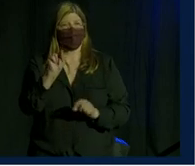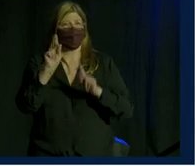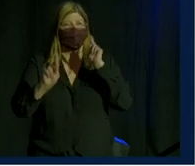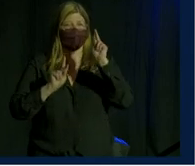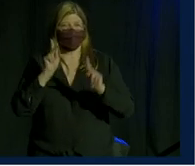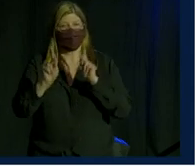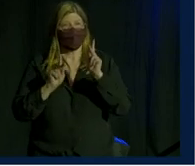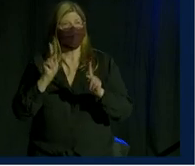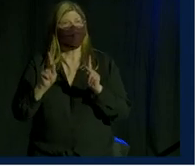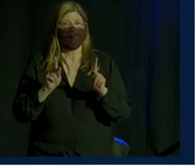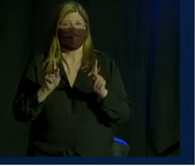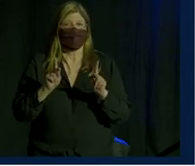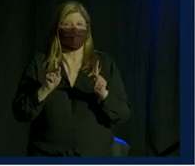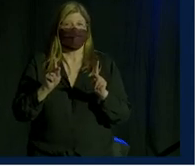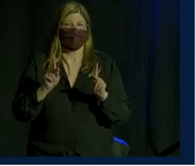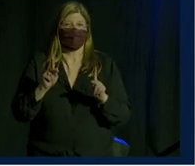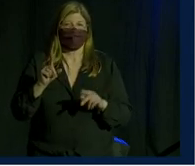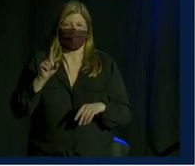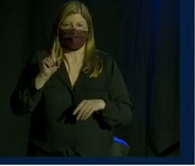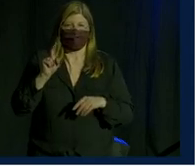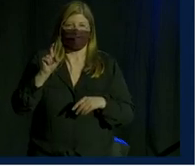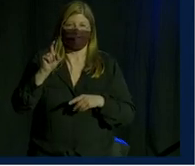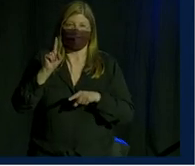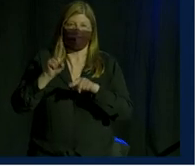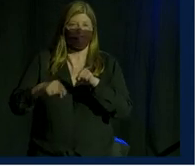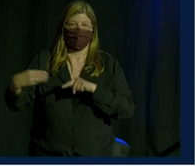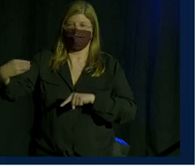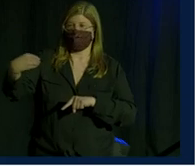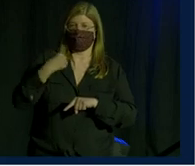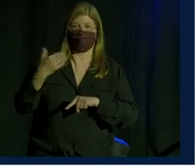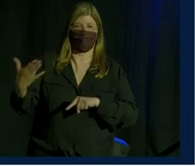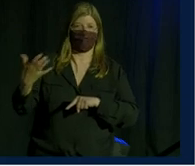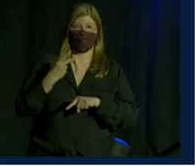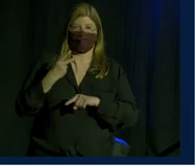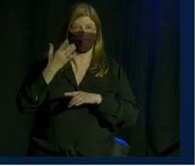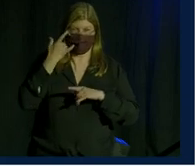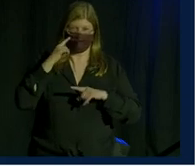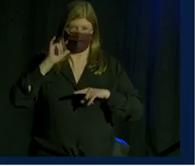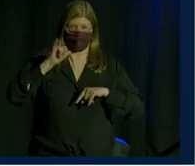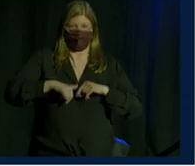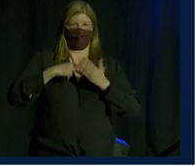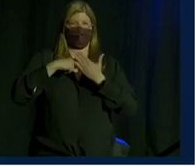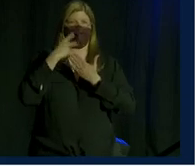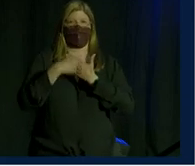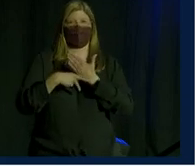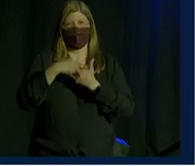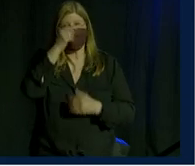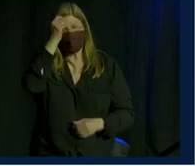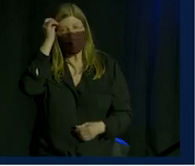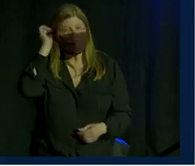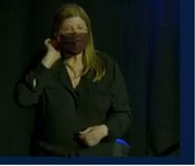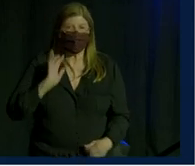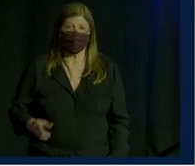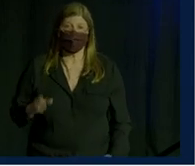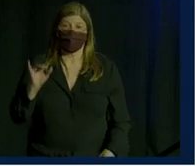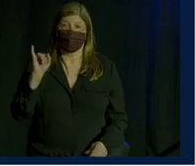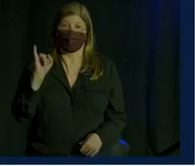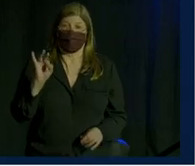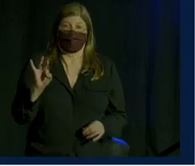partnership. Instead, our customers share a portion of the appreciation or depreciation with Landed when they exit.